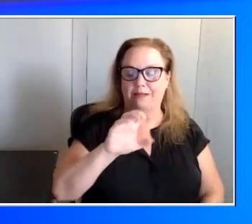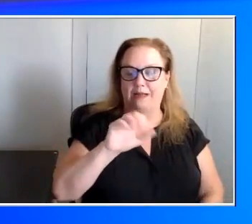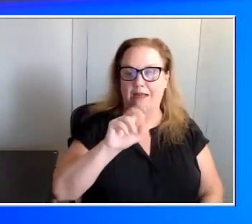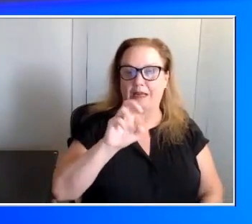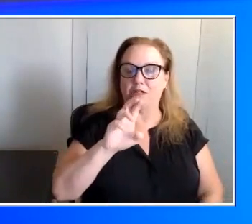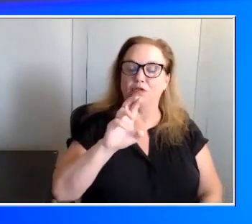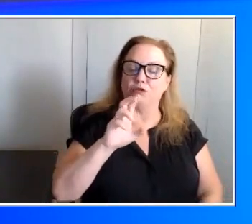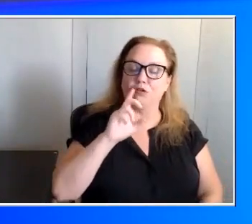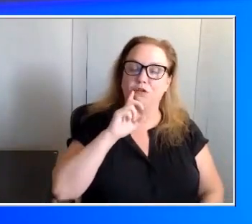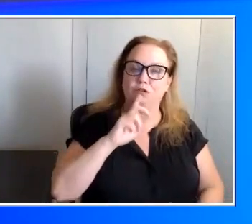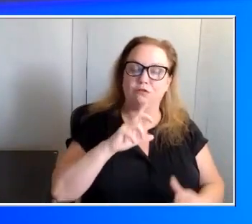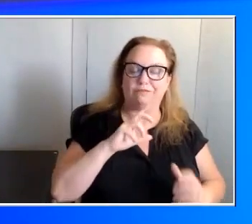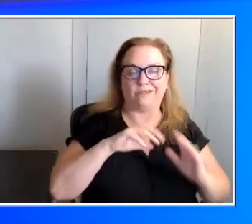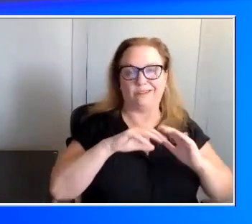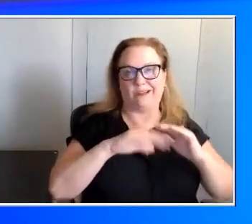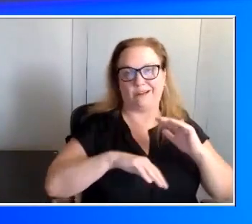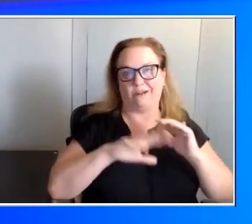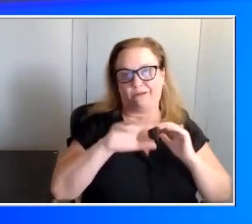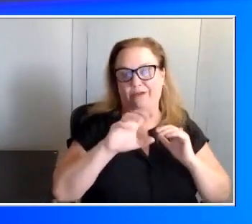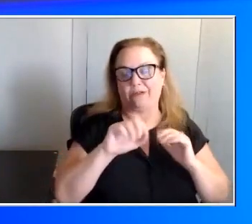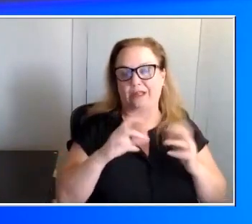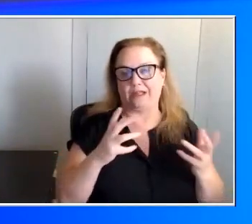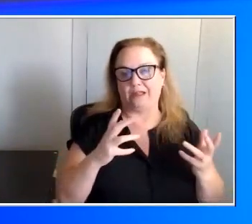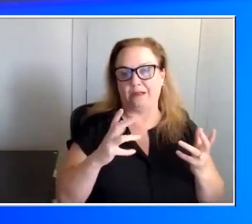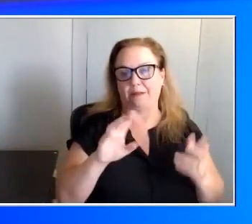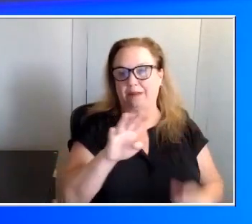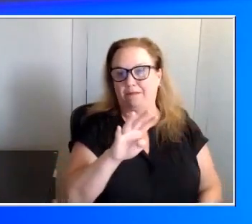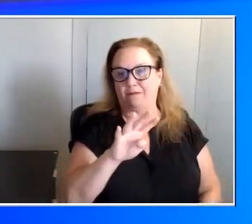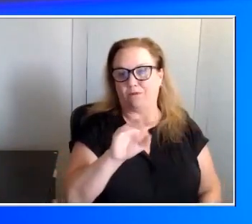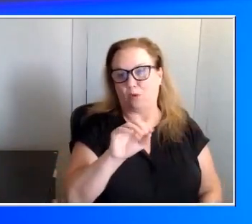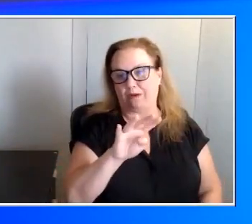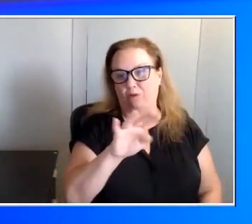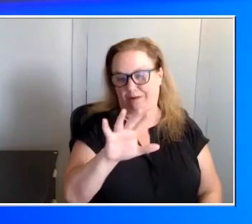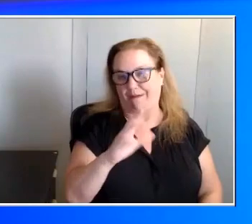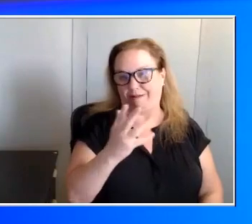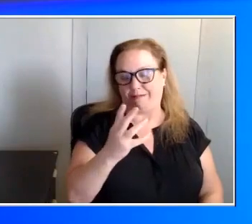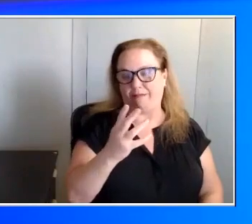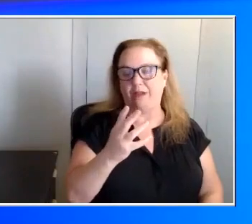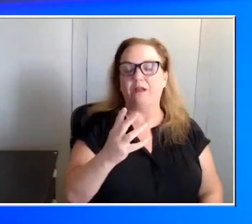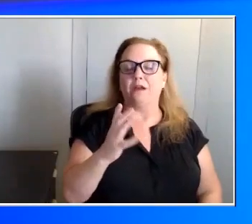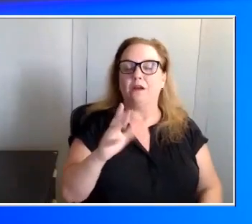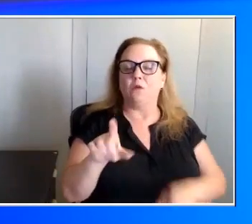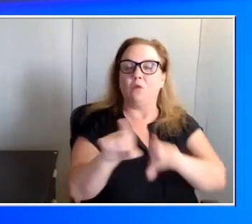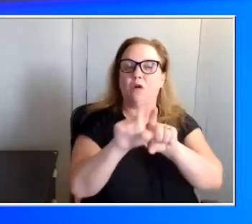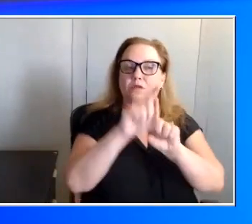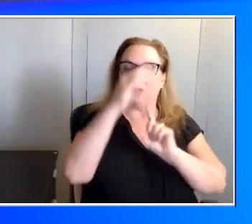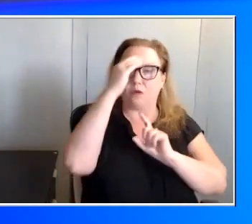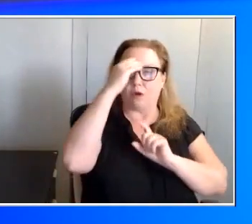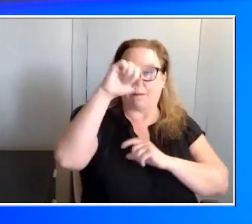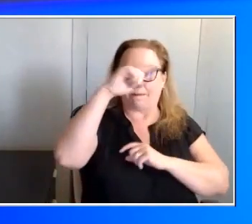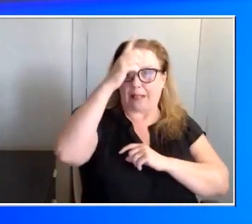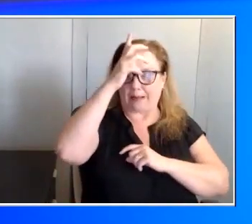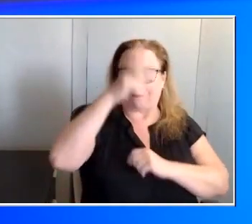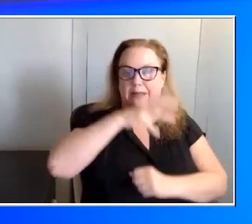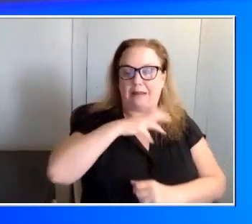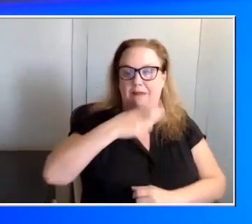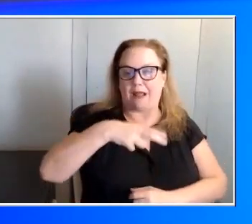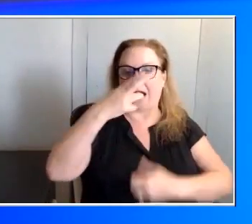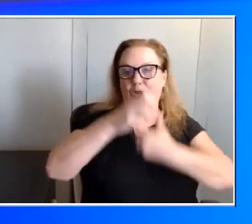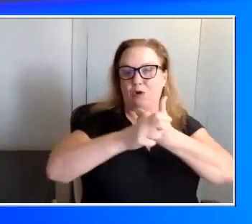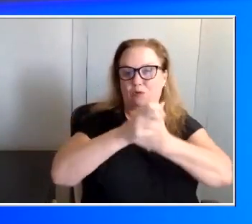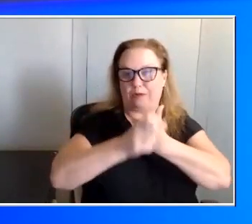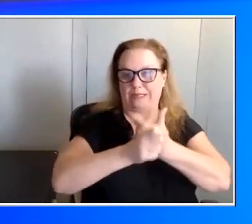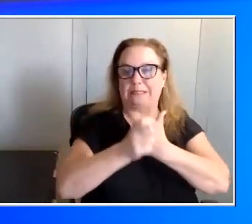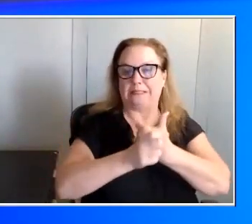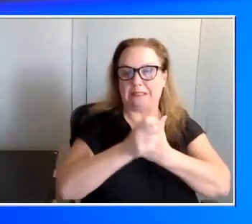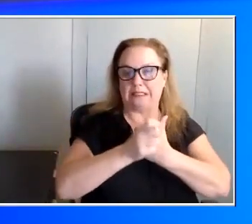below age 50, maybe even 40, 45. We also know that Black men have a higher risk for prostate cancer, and they're a